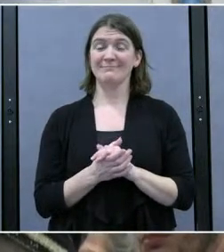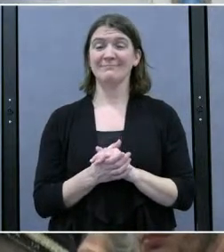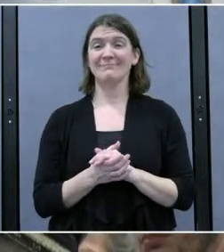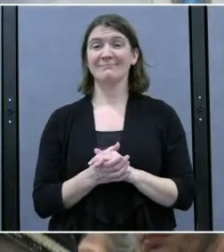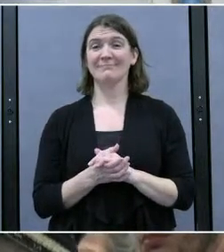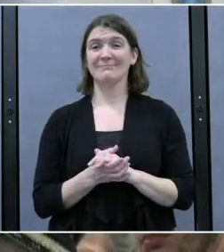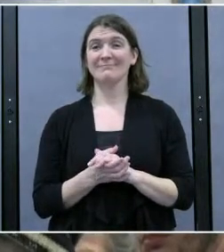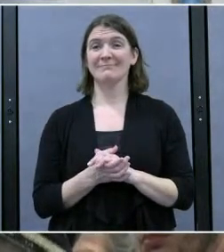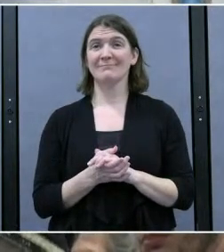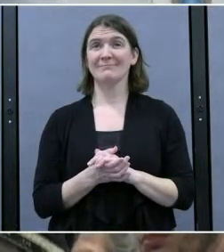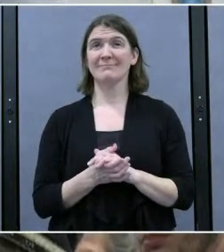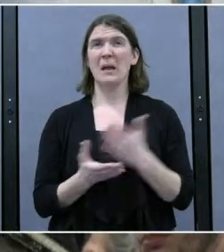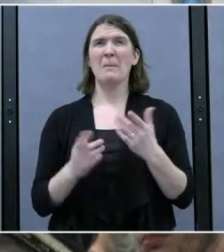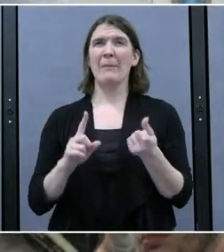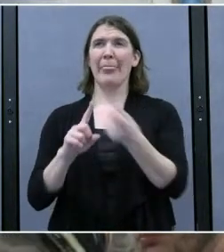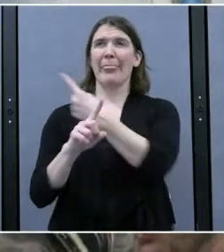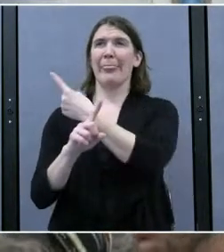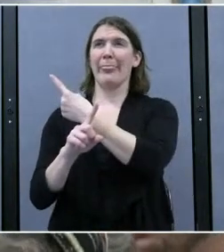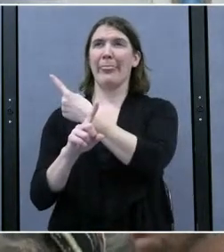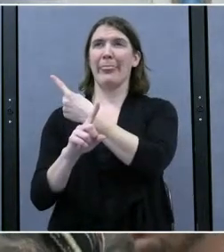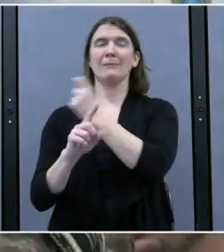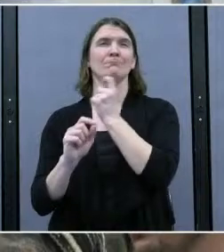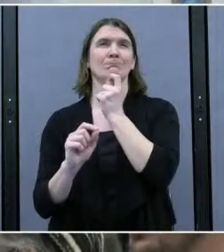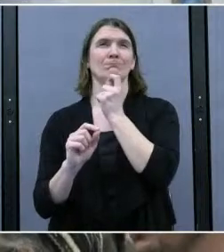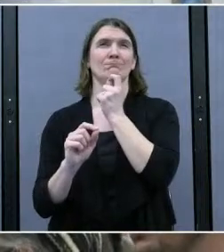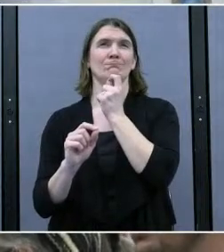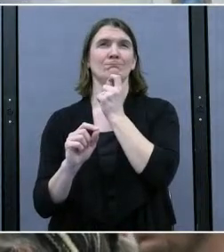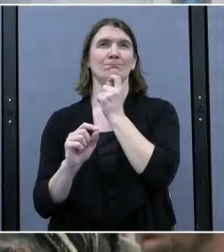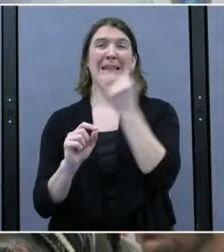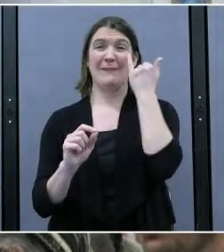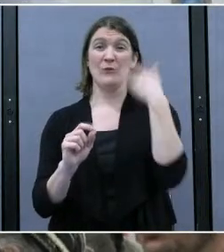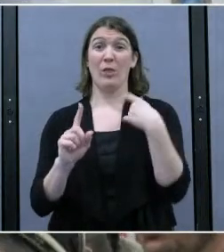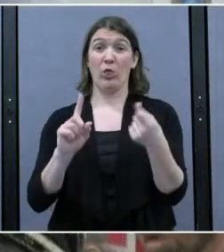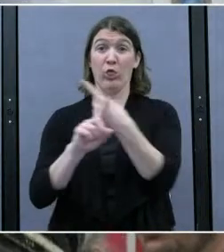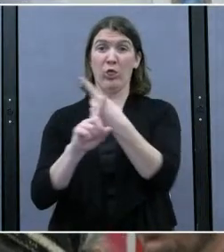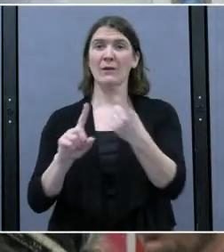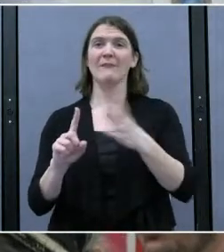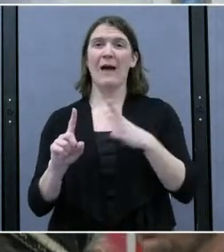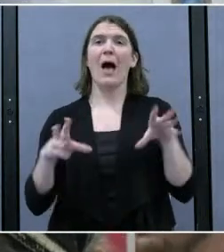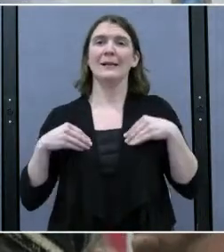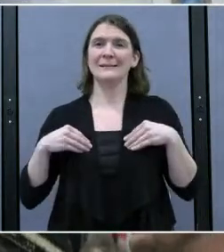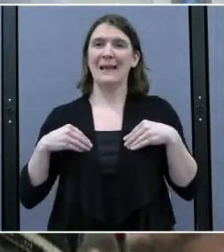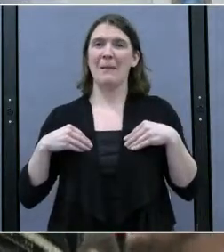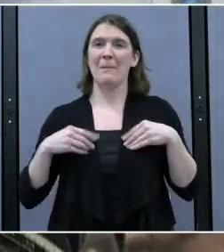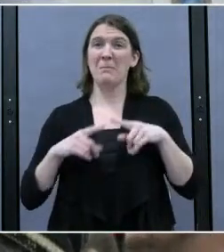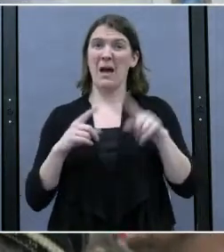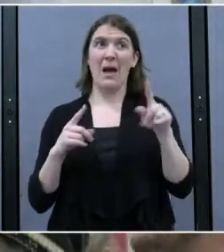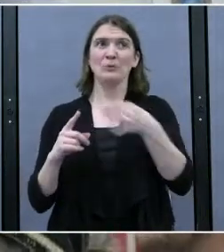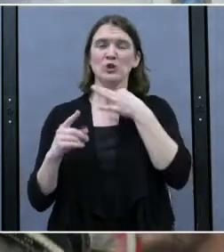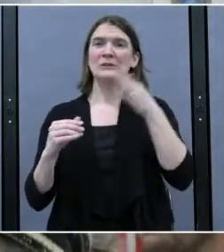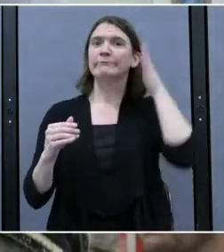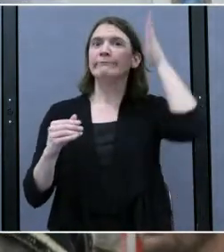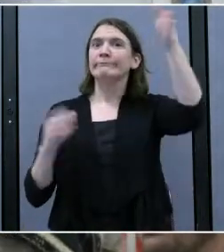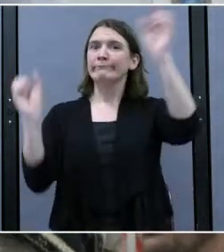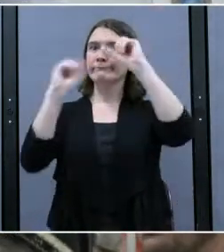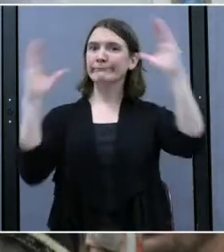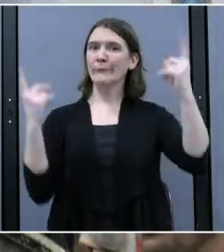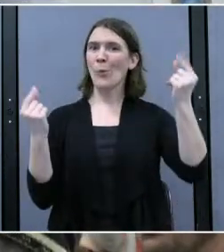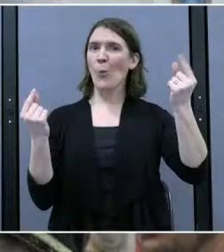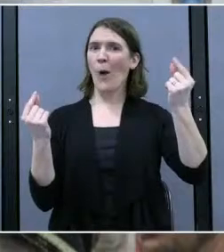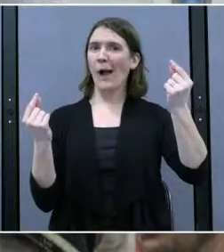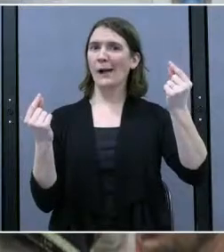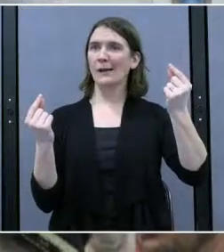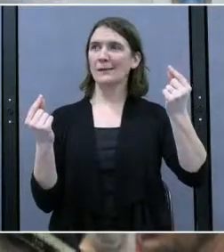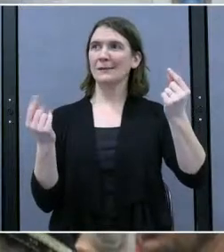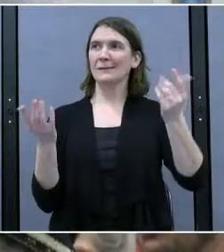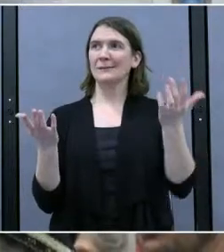And maybe that's not germane for right now. And if you deem that that's the case, I'll accept that. But I guess I'm thinking,